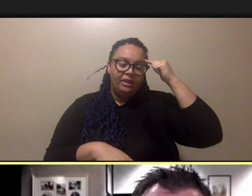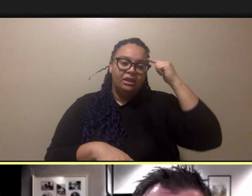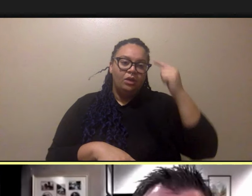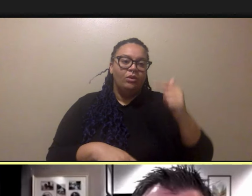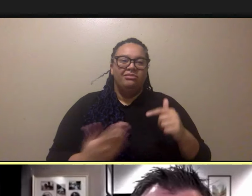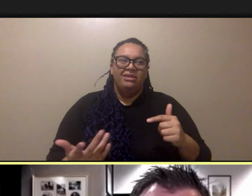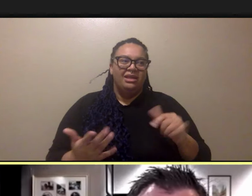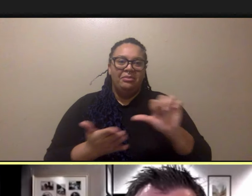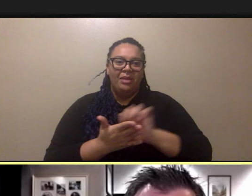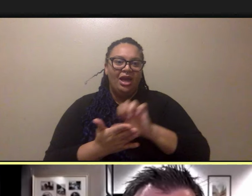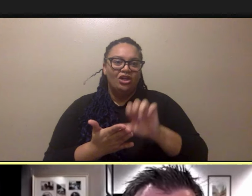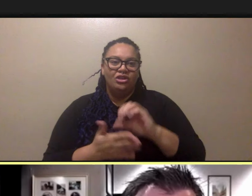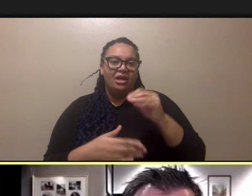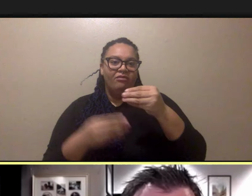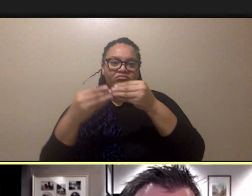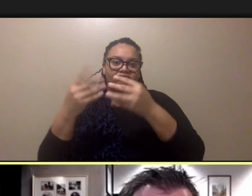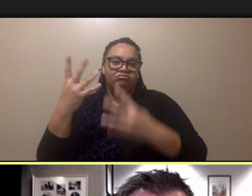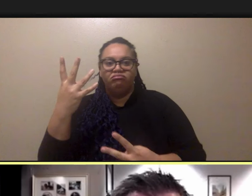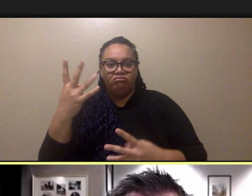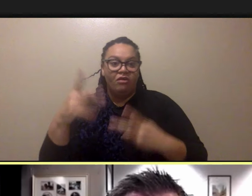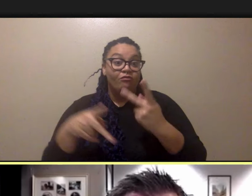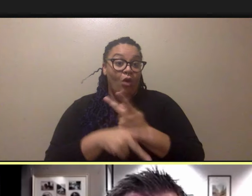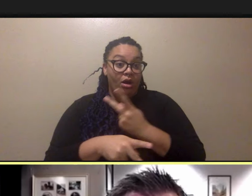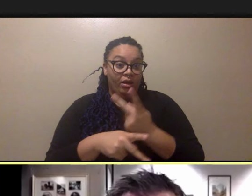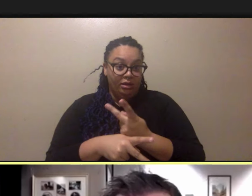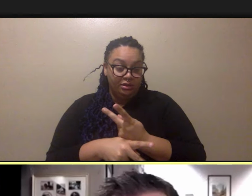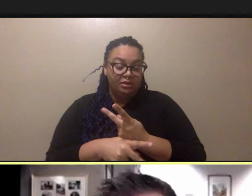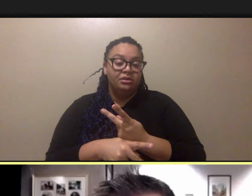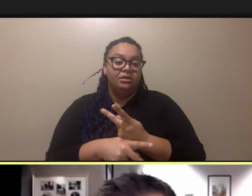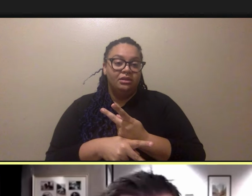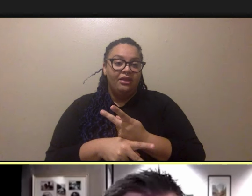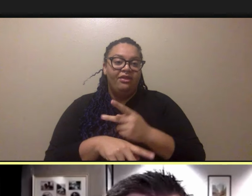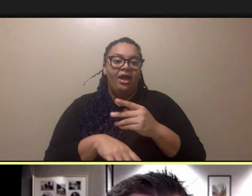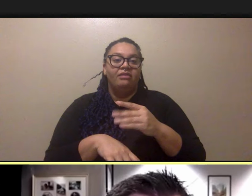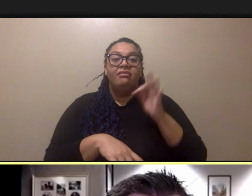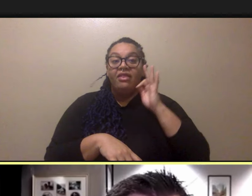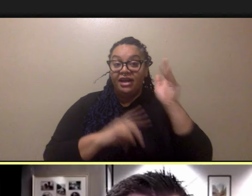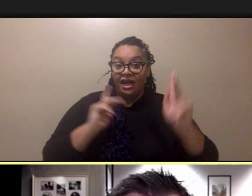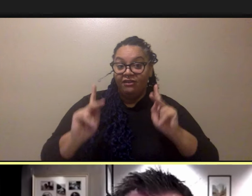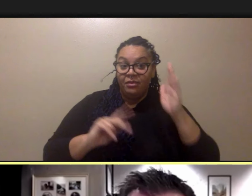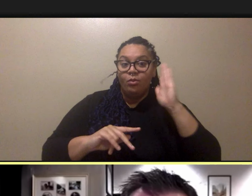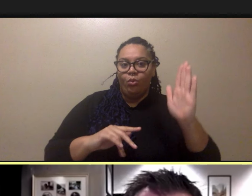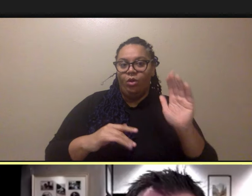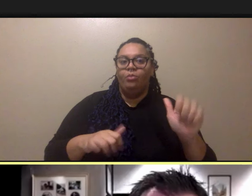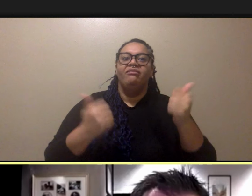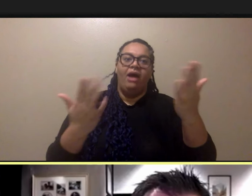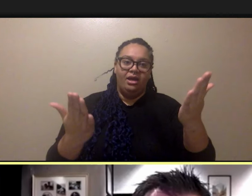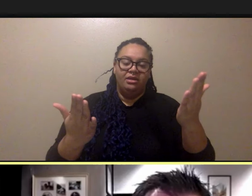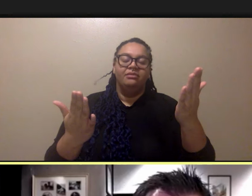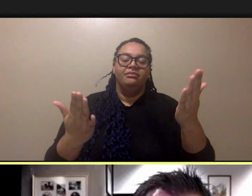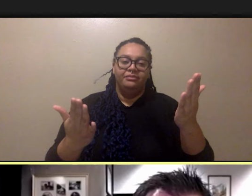it would be these pages with lists and lists and lists of products that the natives would provide.